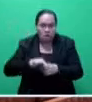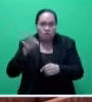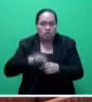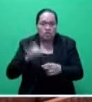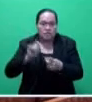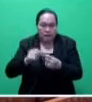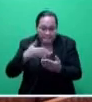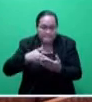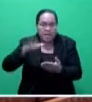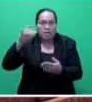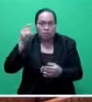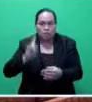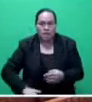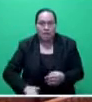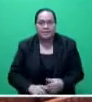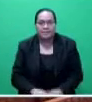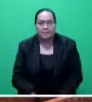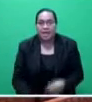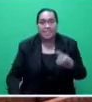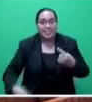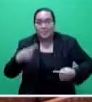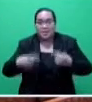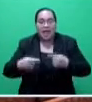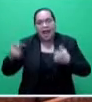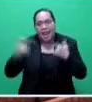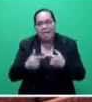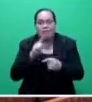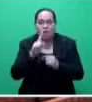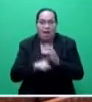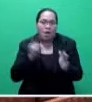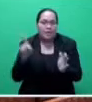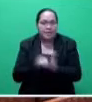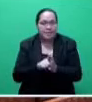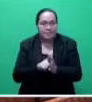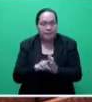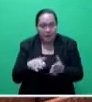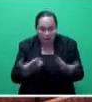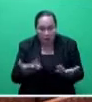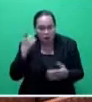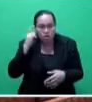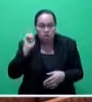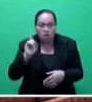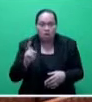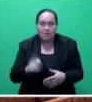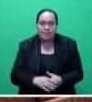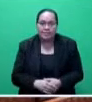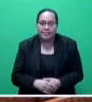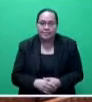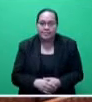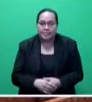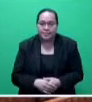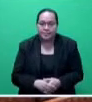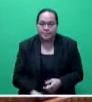be passed today. Debate will be limited to 1 hour, and I now call upon